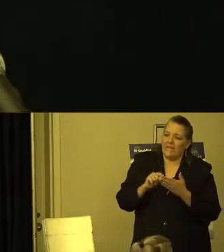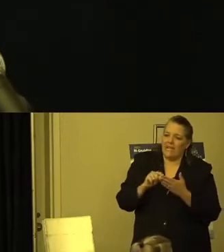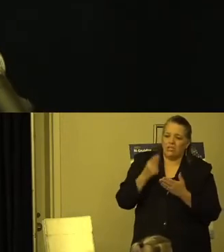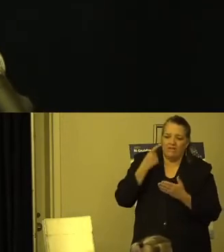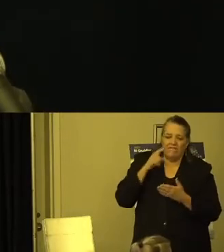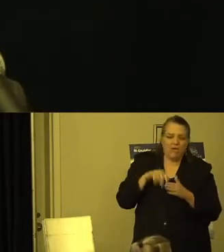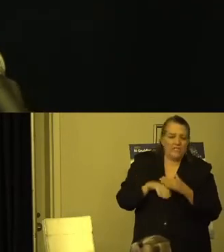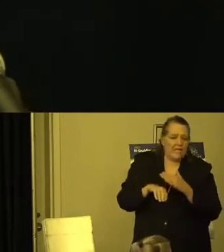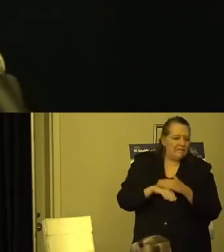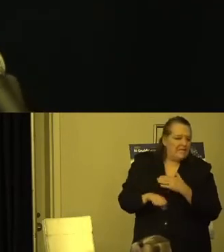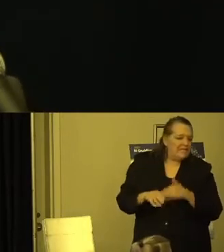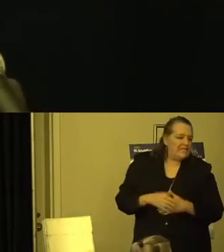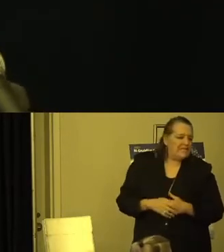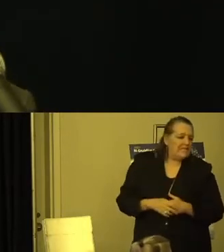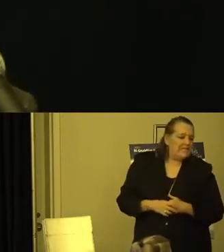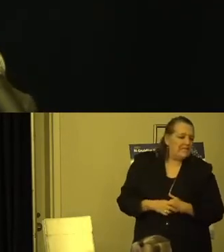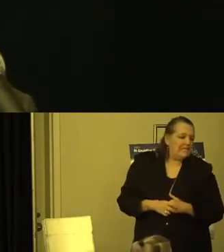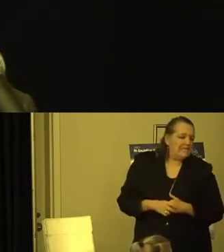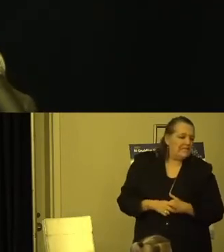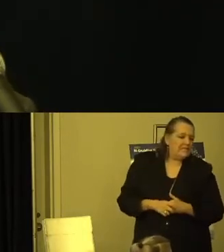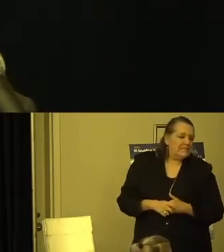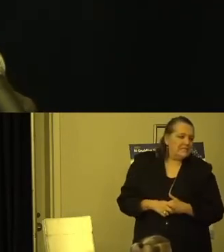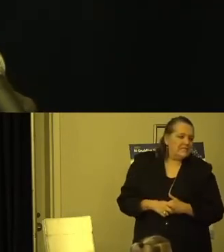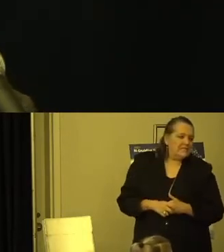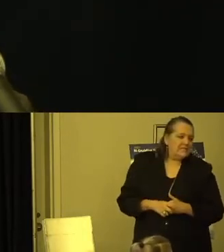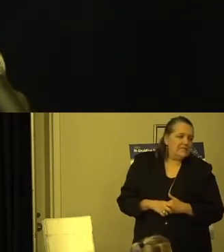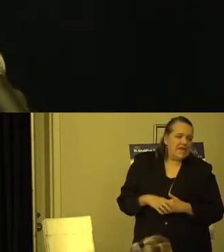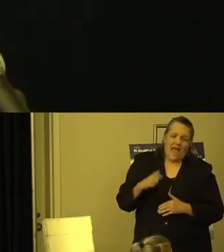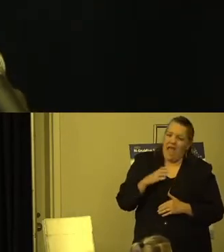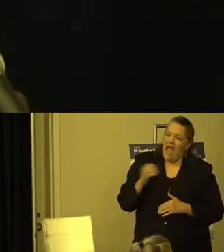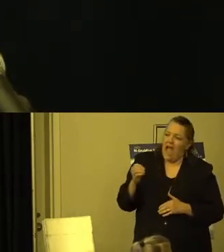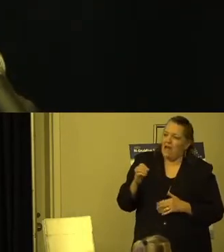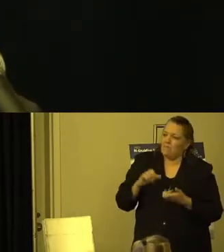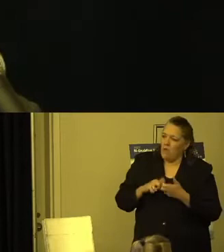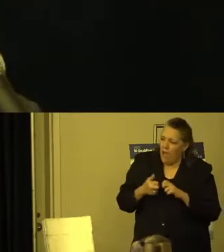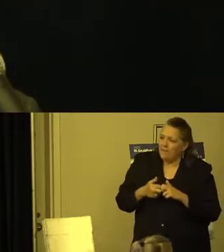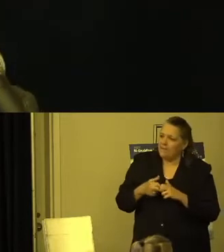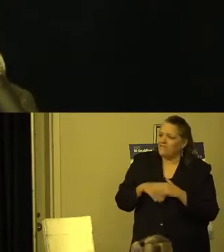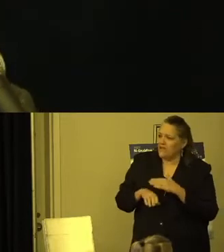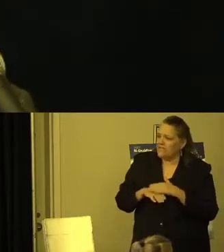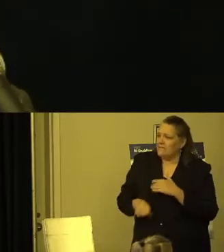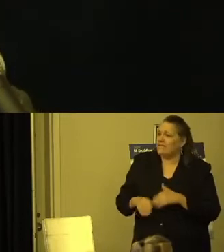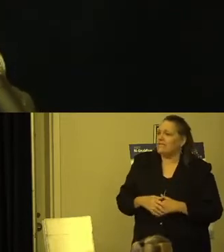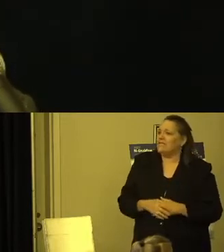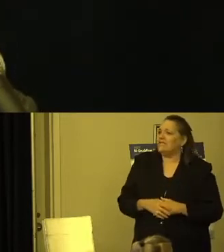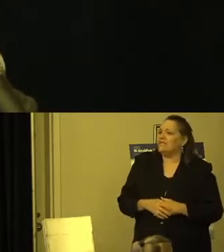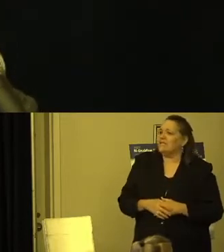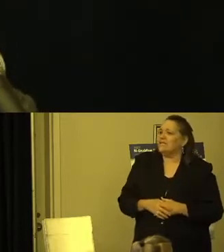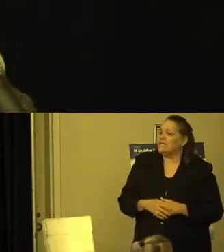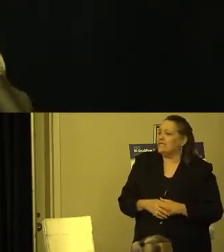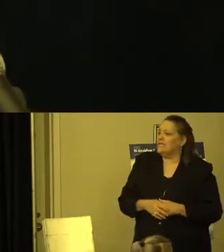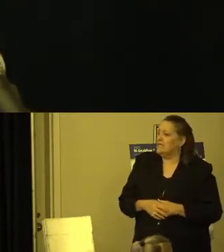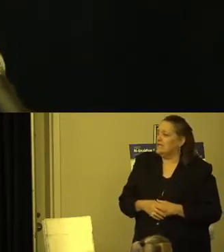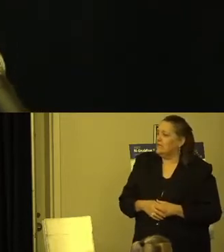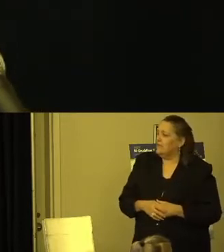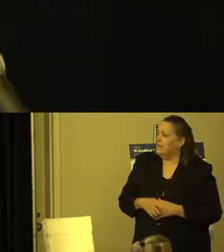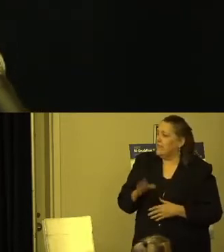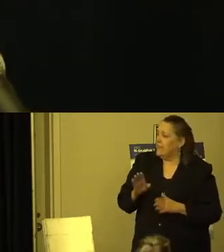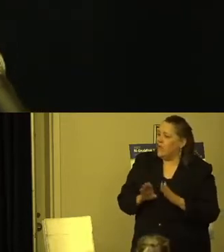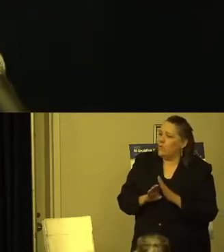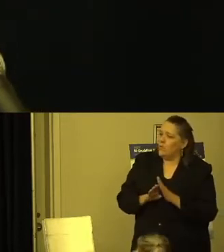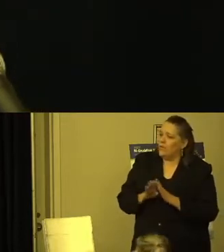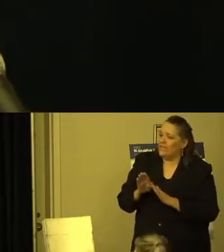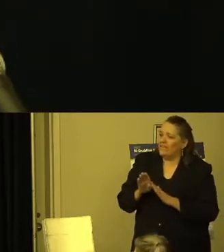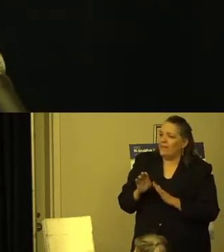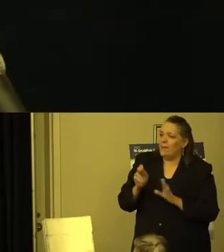implications for accessibility and problems for accessibility. When possible,